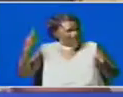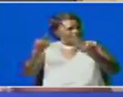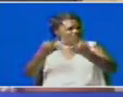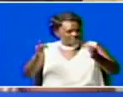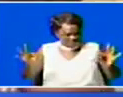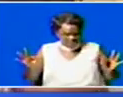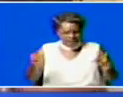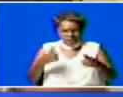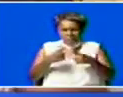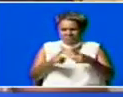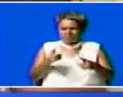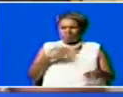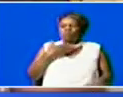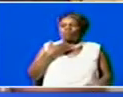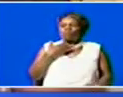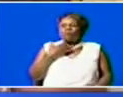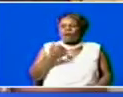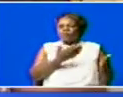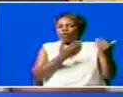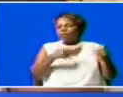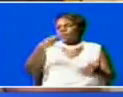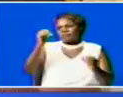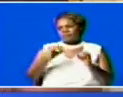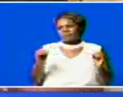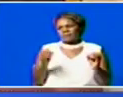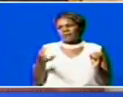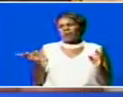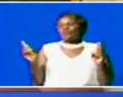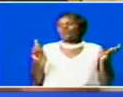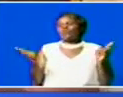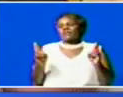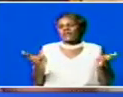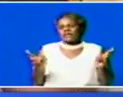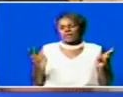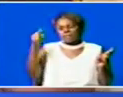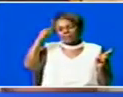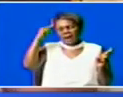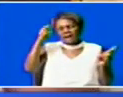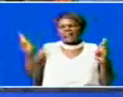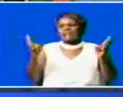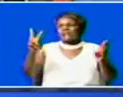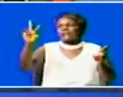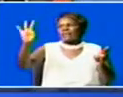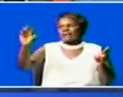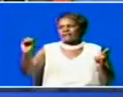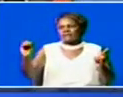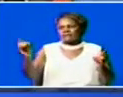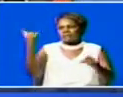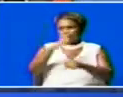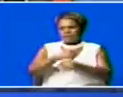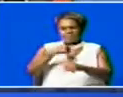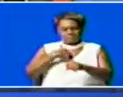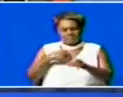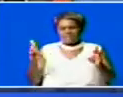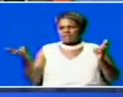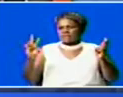home. But you know, you don't want to keep your hopes up because now you're ready. You've already now mentally prepared for 30 days. I was ready to be in jail